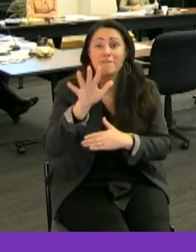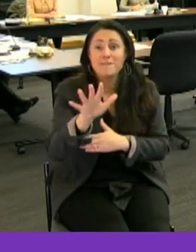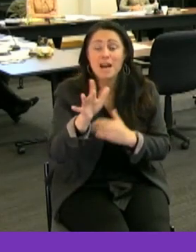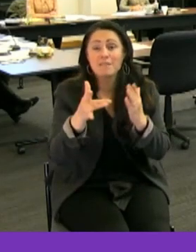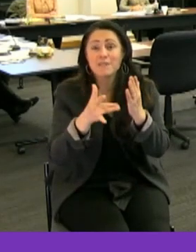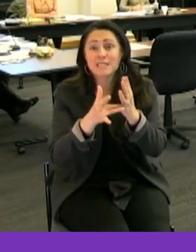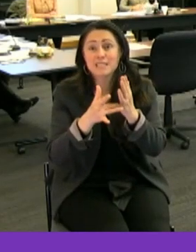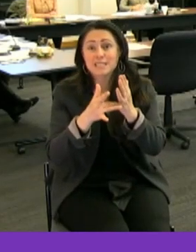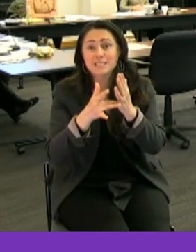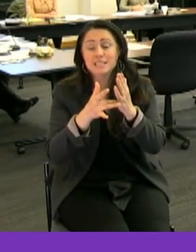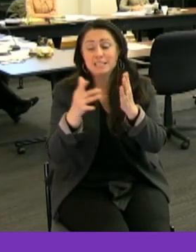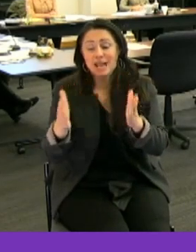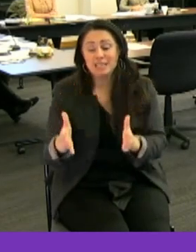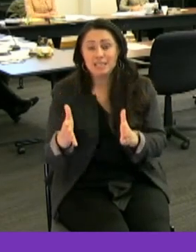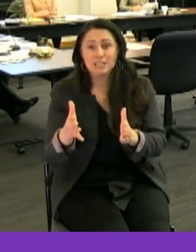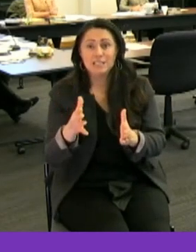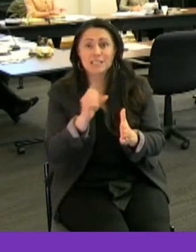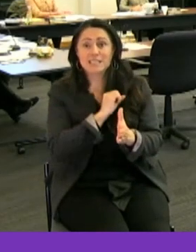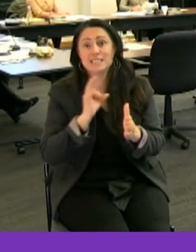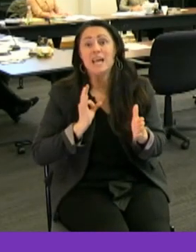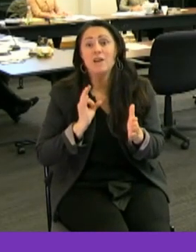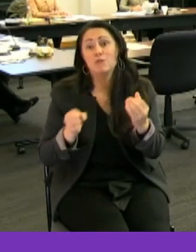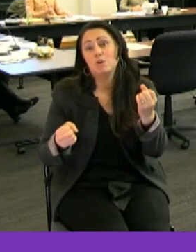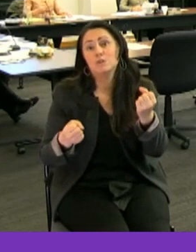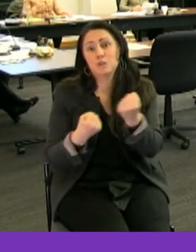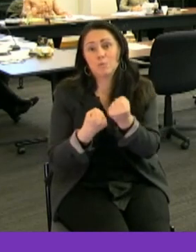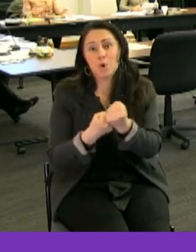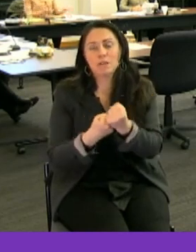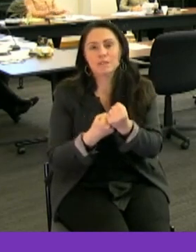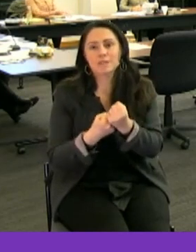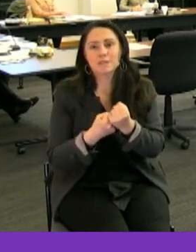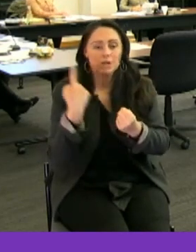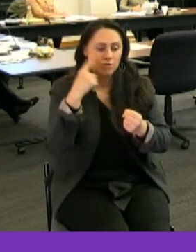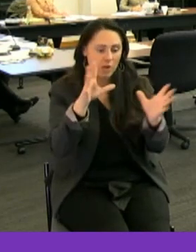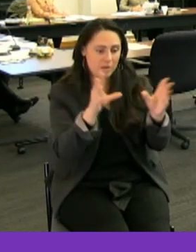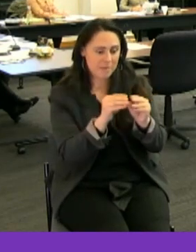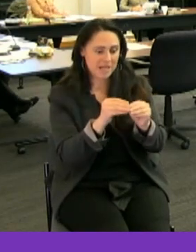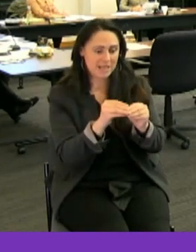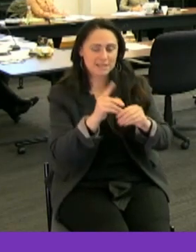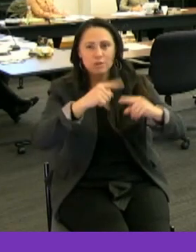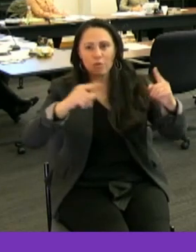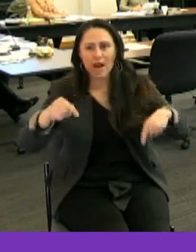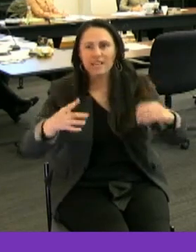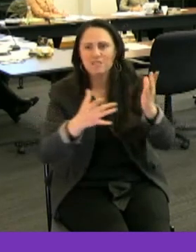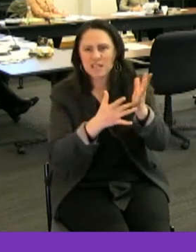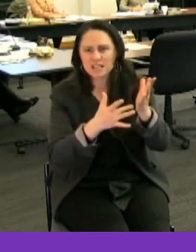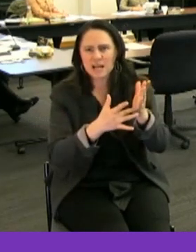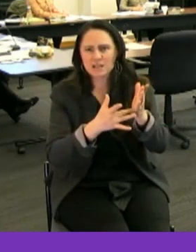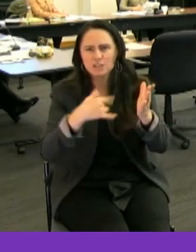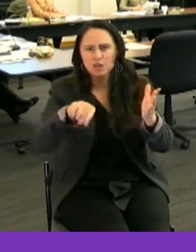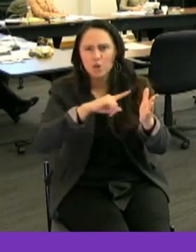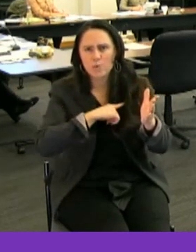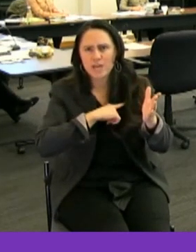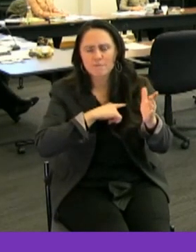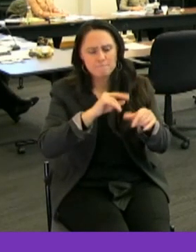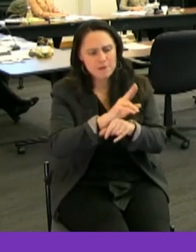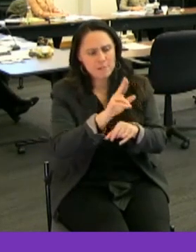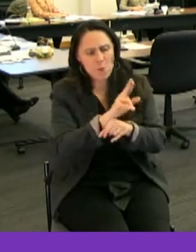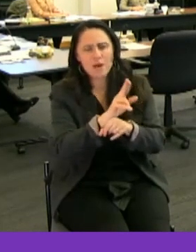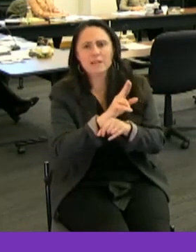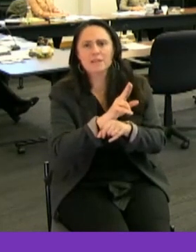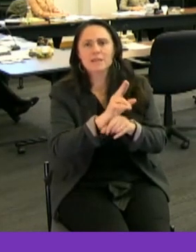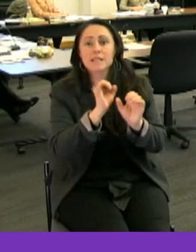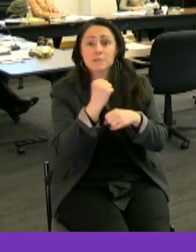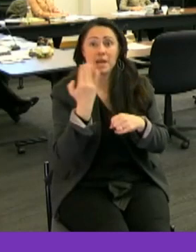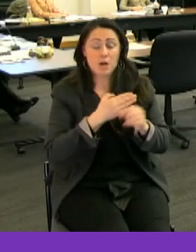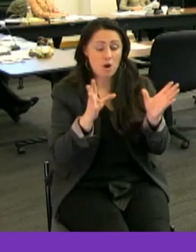5 staff support resources that support our meetings and the variety of technology that we employ to